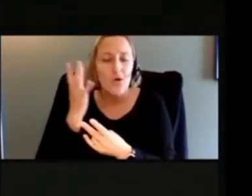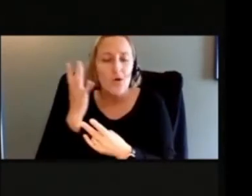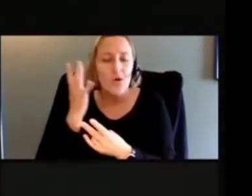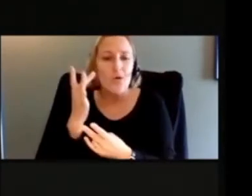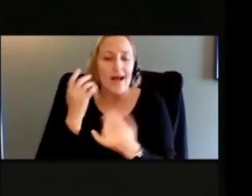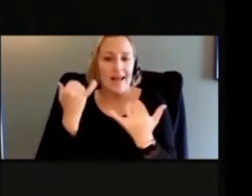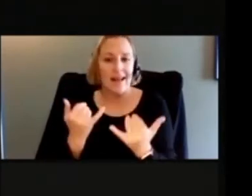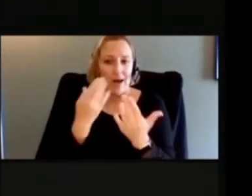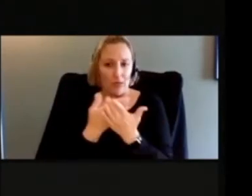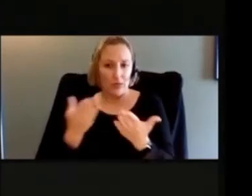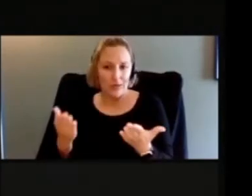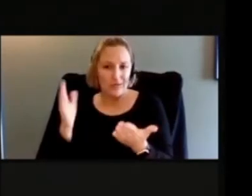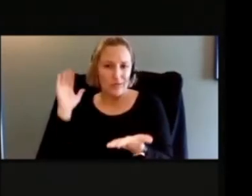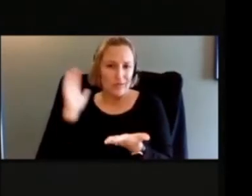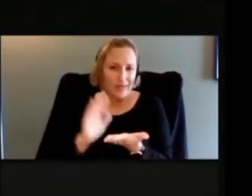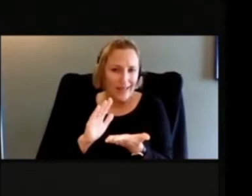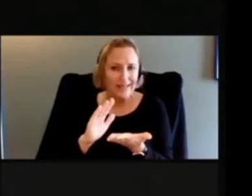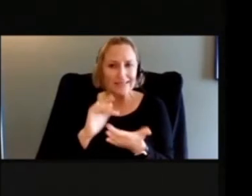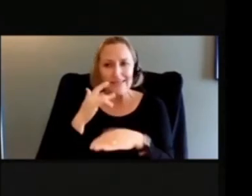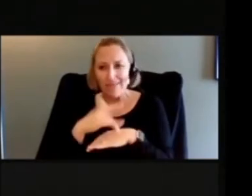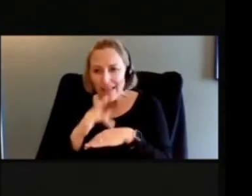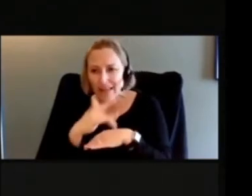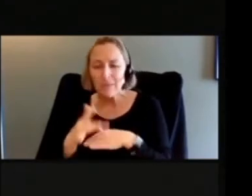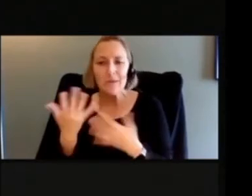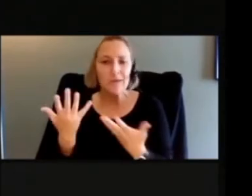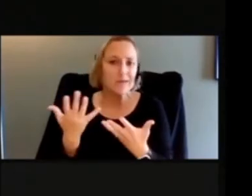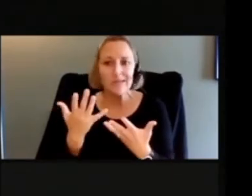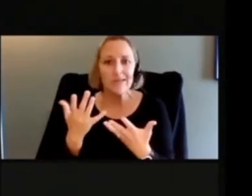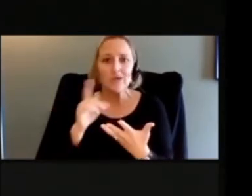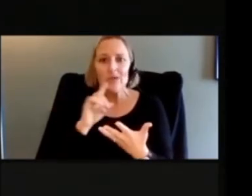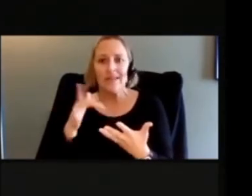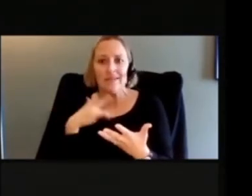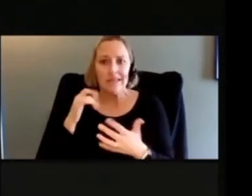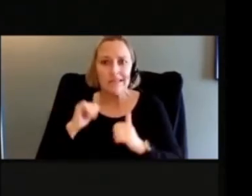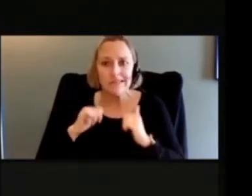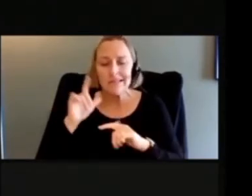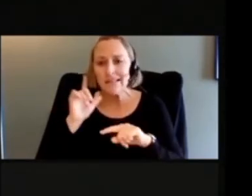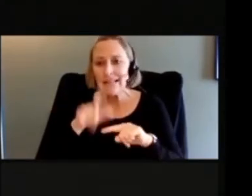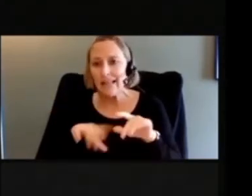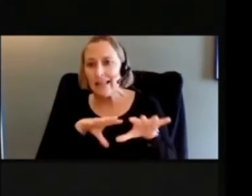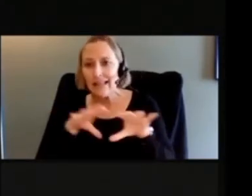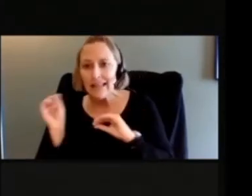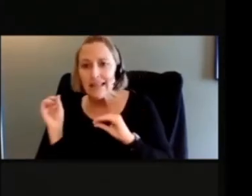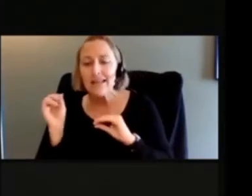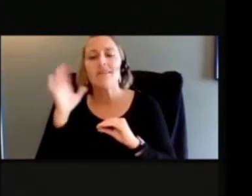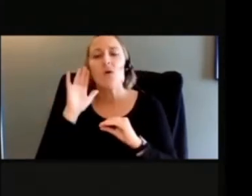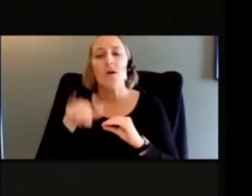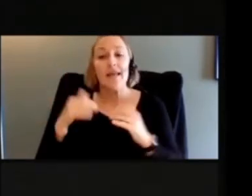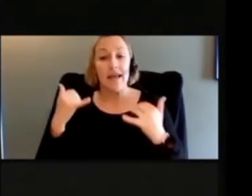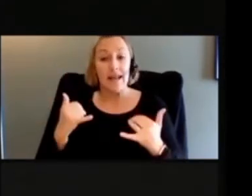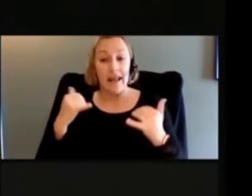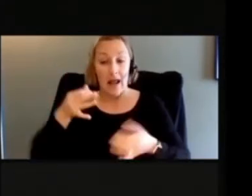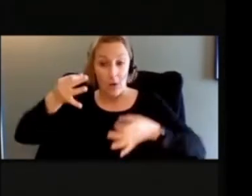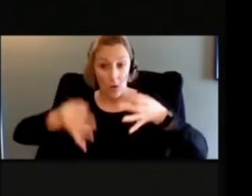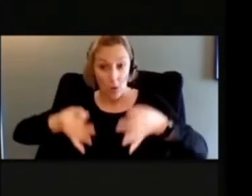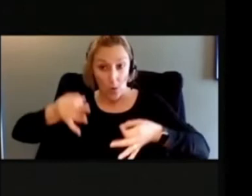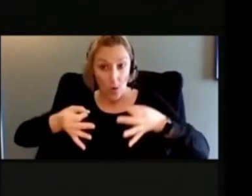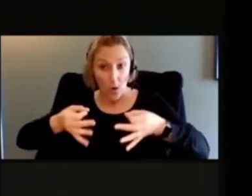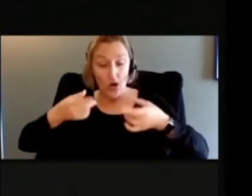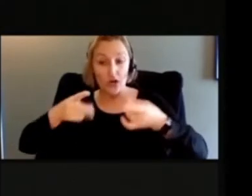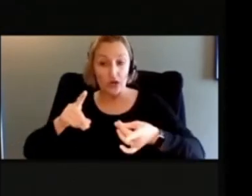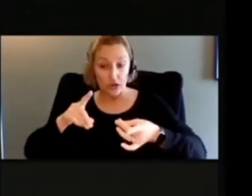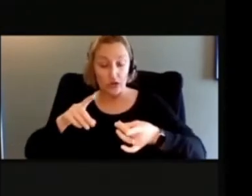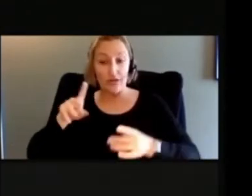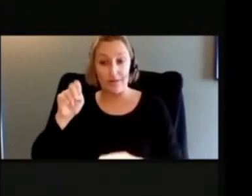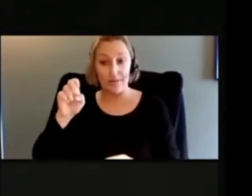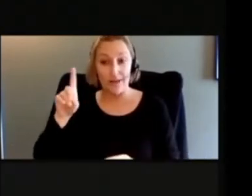available to be able to escape violent partners. We know that courts also during the pandemic closed.